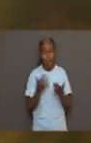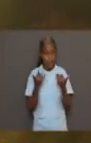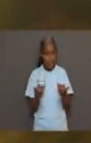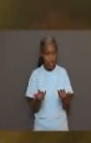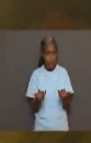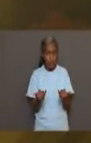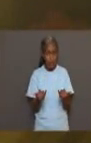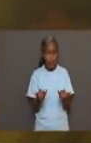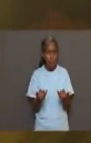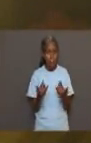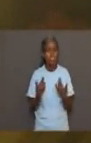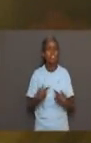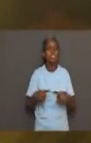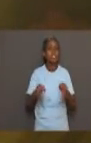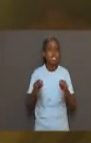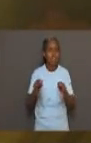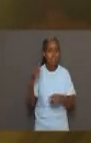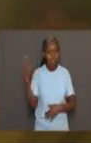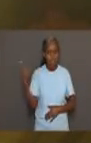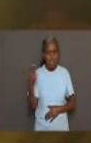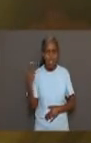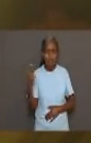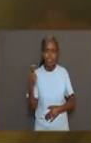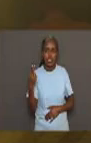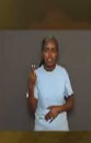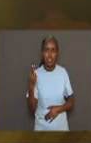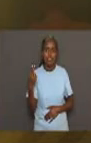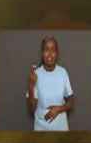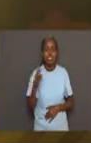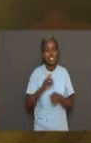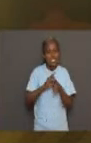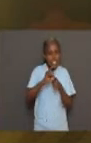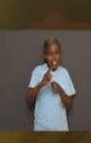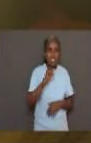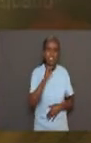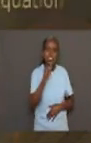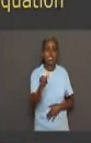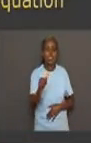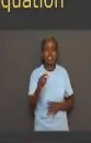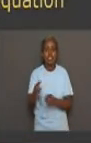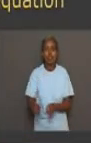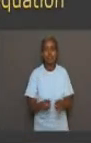Now, let us try applying the indirect method.